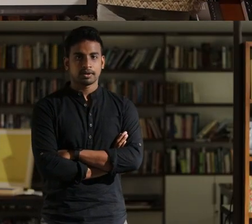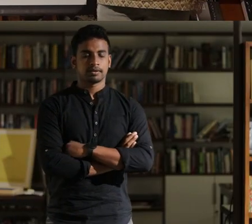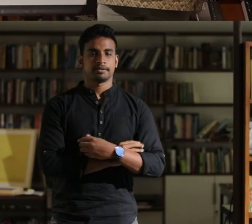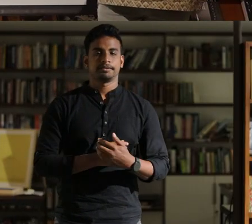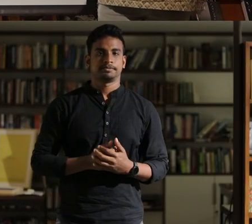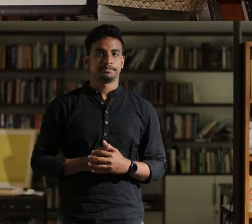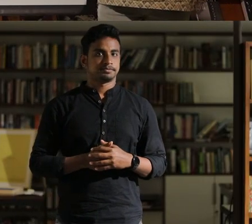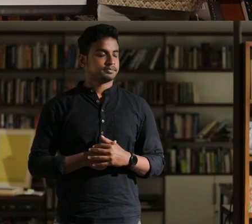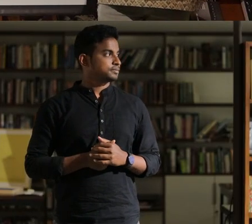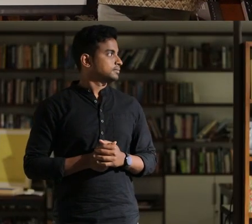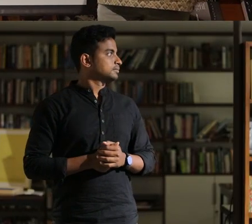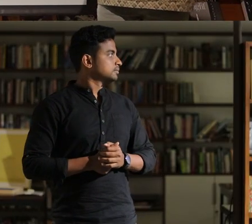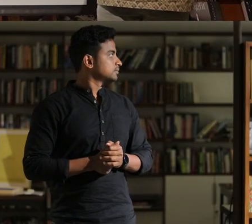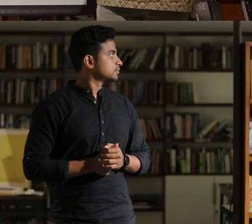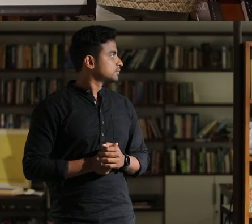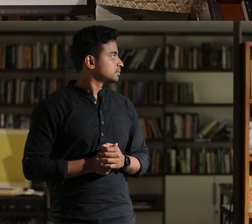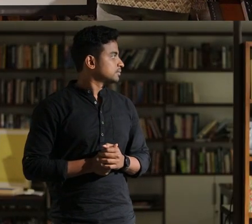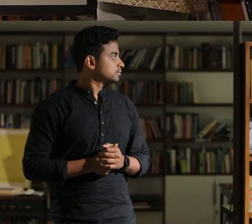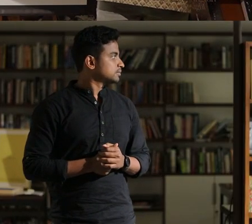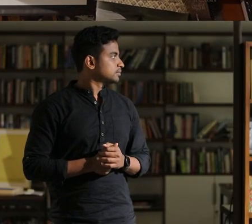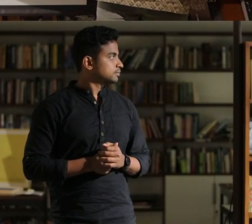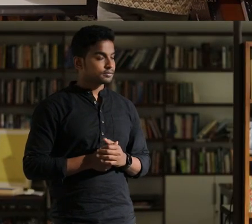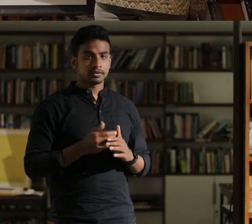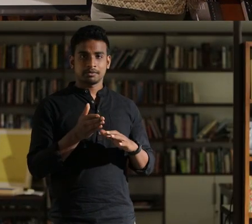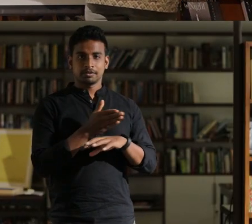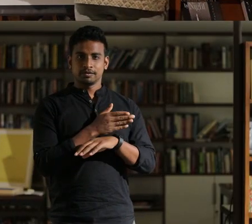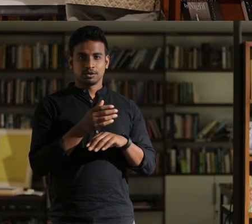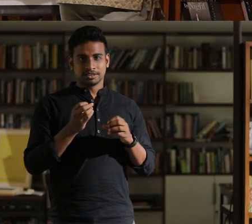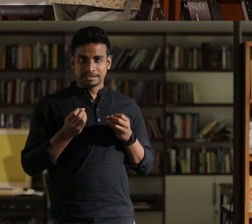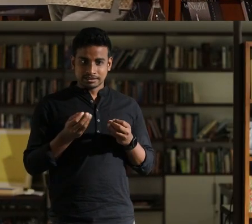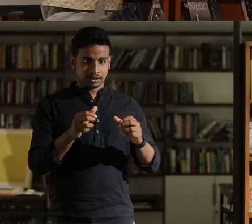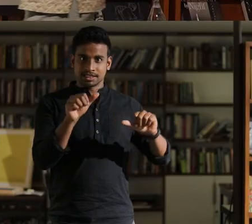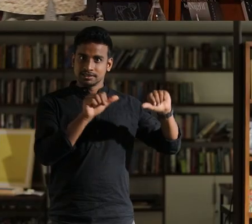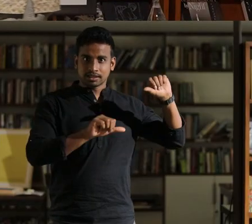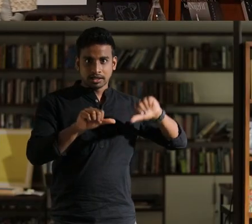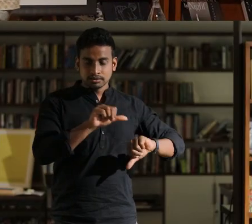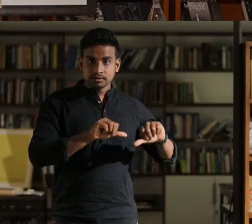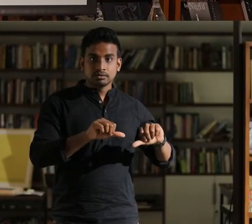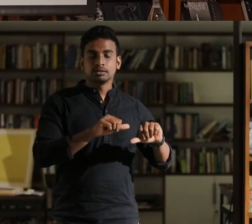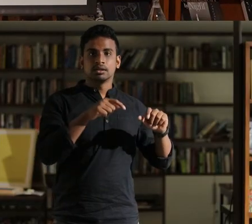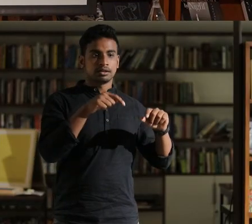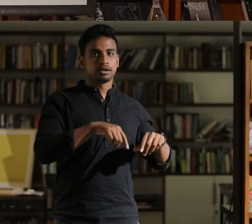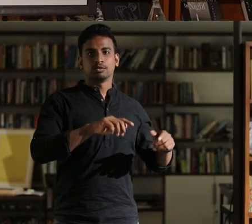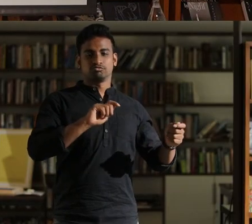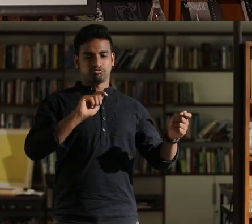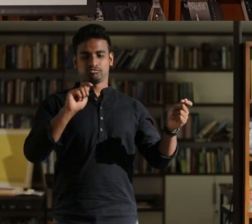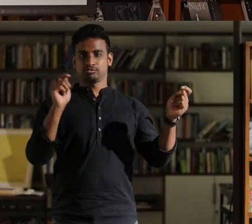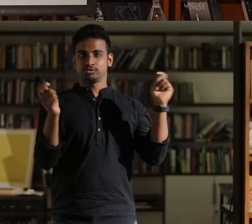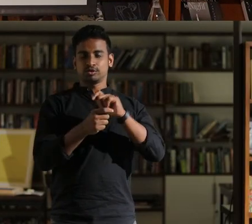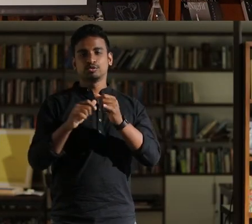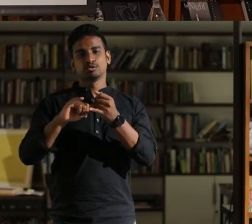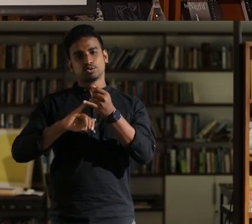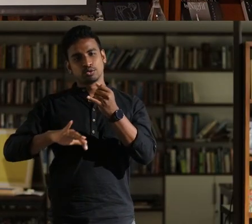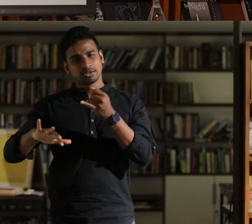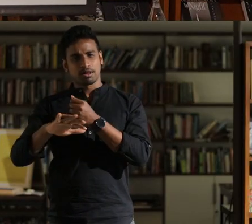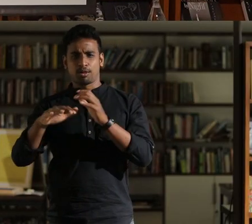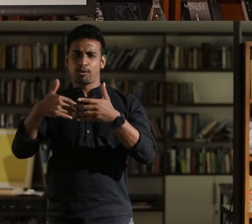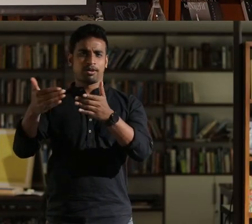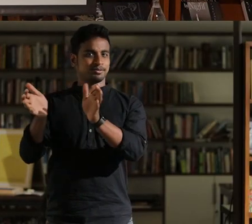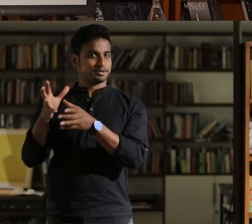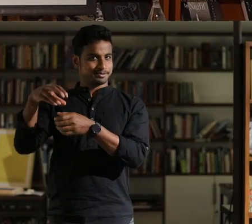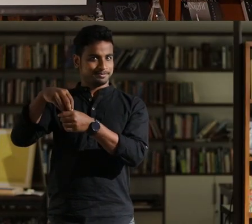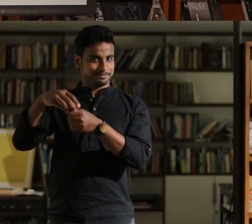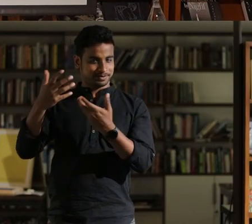way outside the scientific community into the social sciences and humanities. But this, at that time, was still